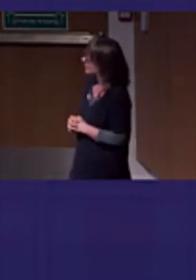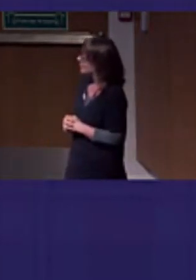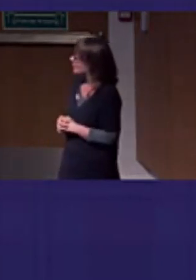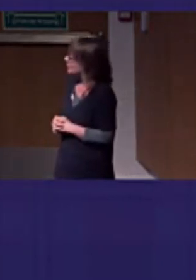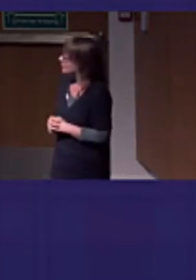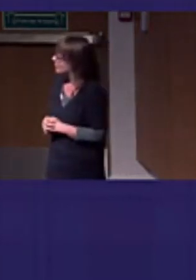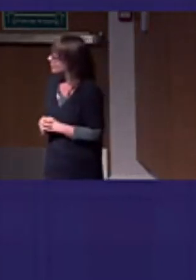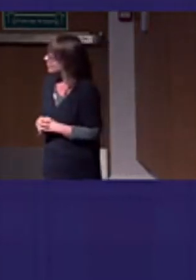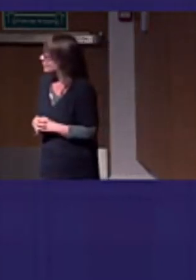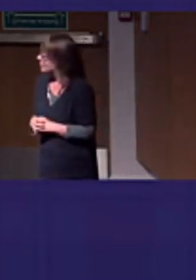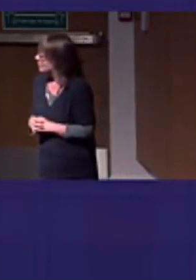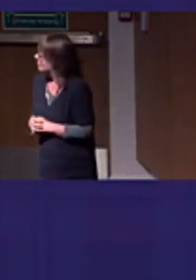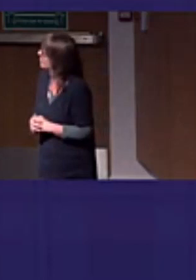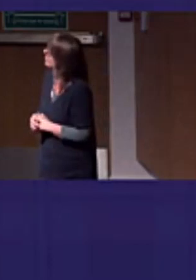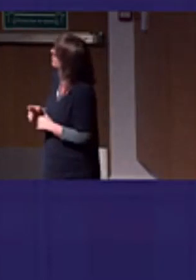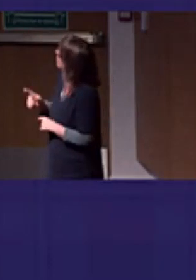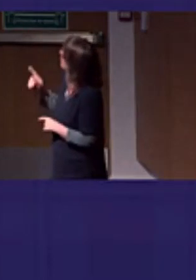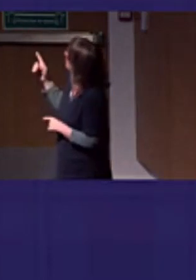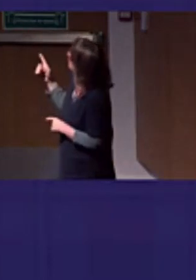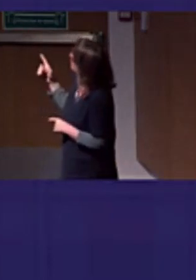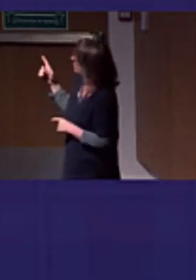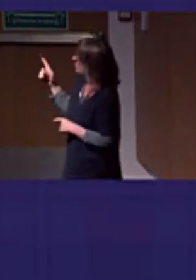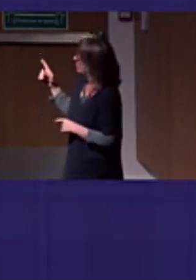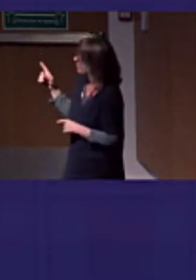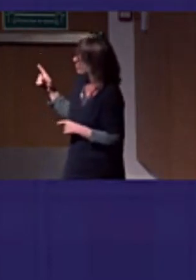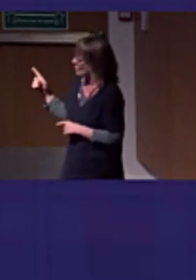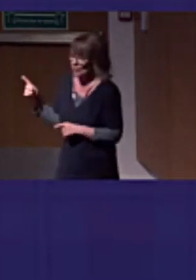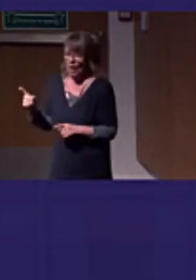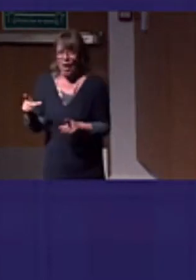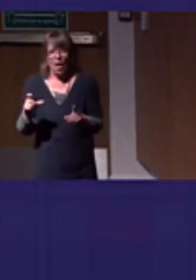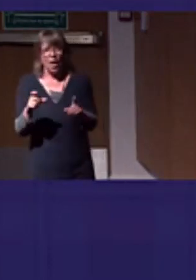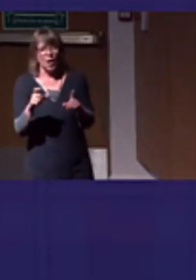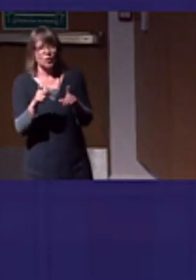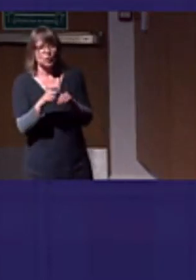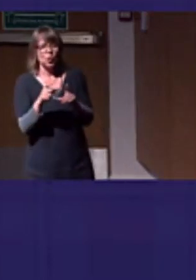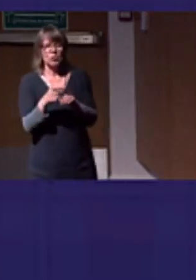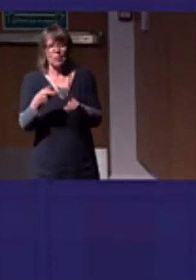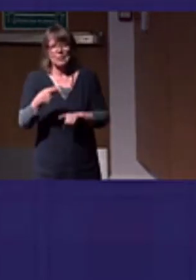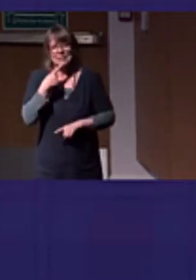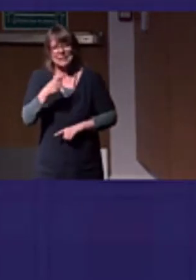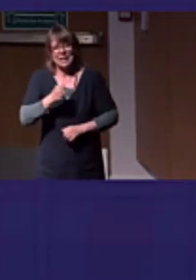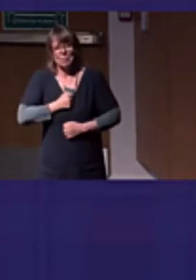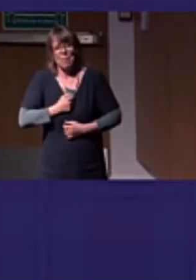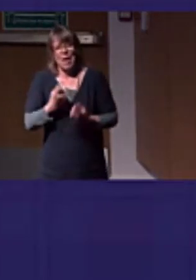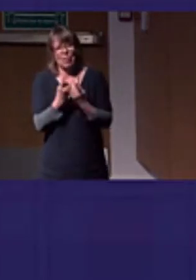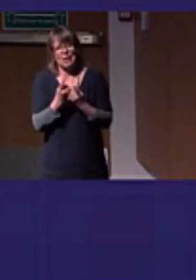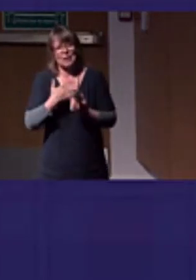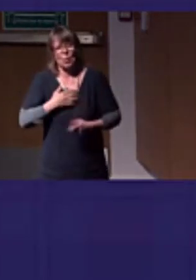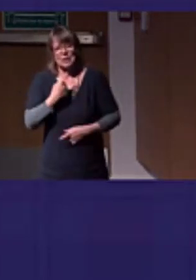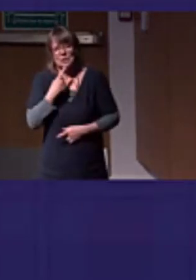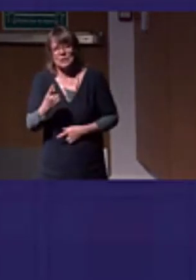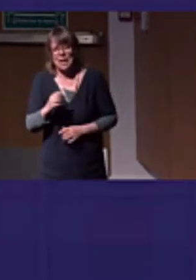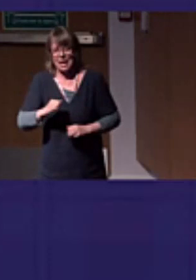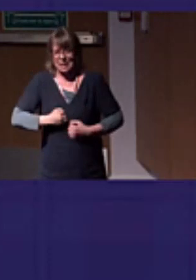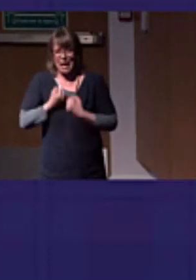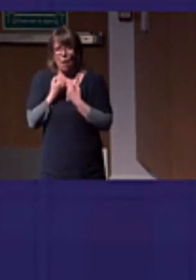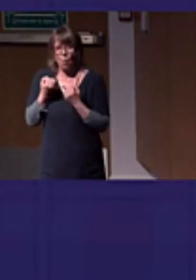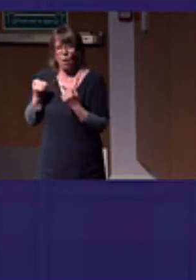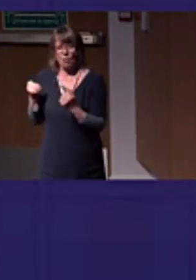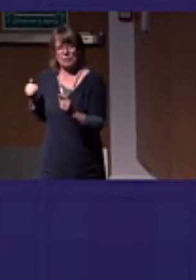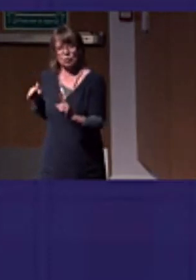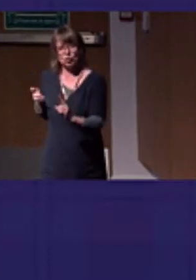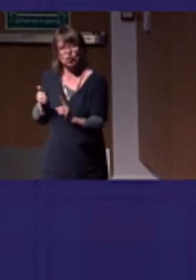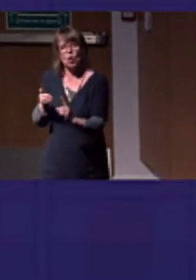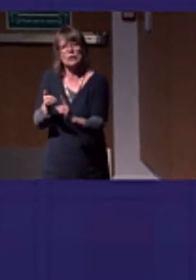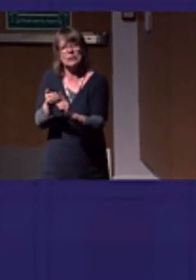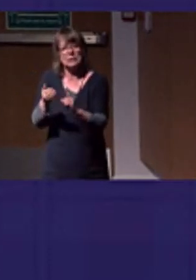So this was me, what I was meant to come to earlier when I said Donna stole half the slide deck that I wanted to do. I was talking about our journey to get to where we are just now.